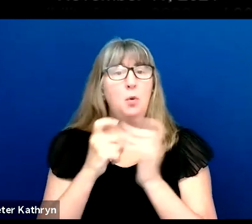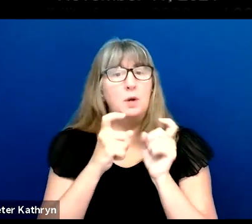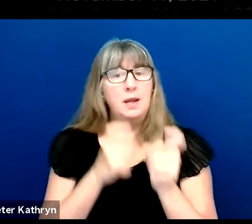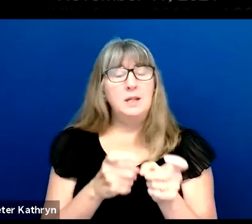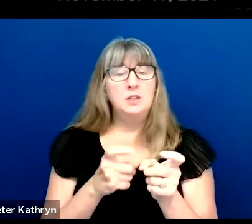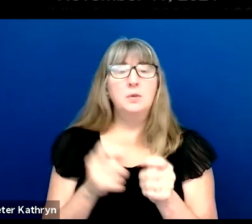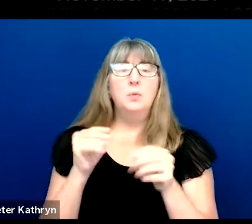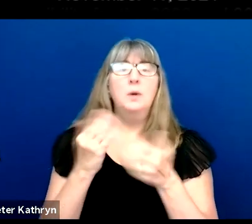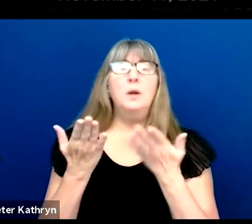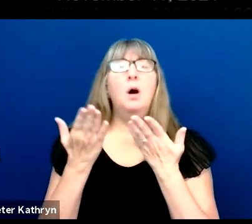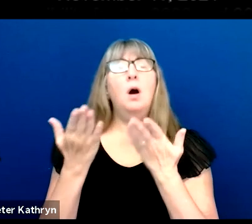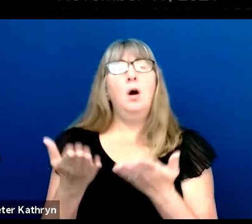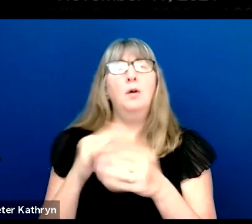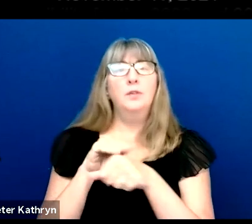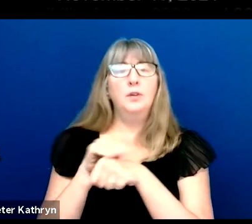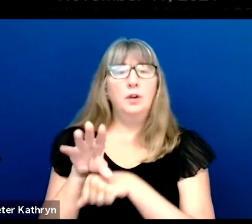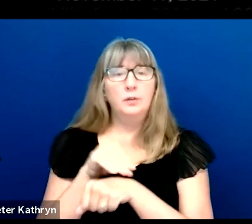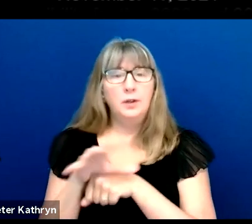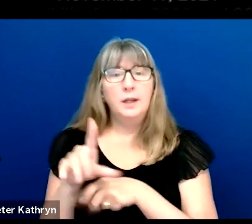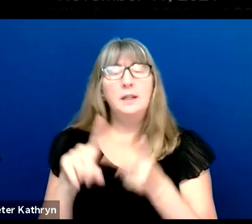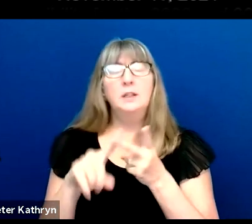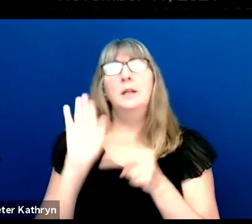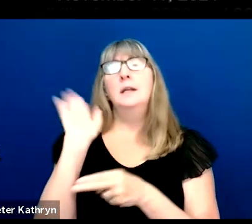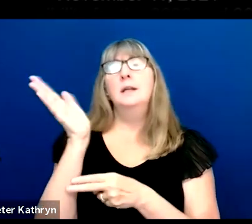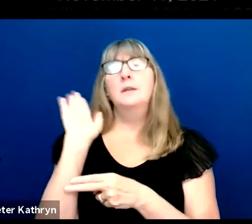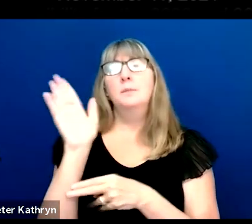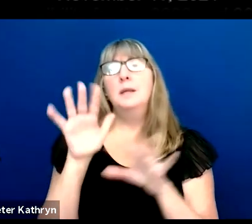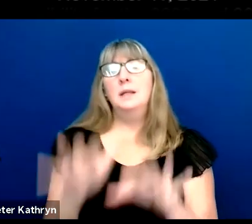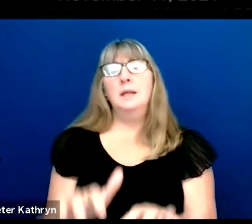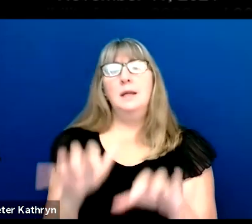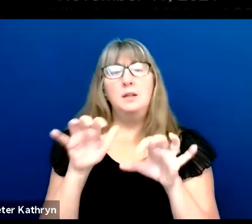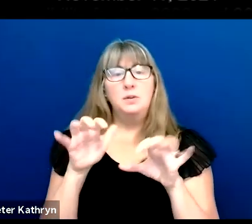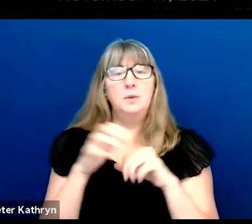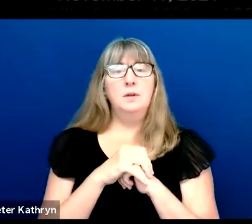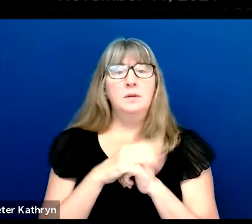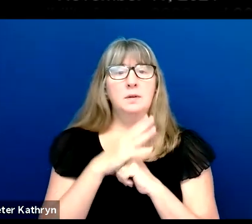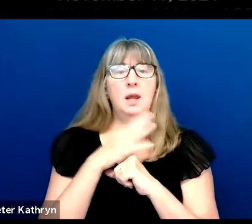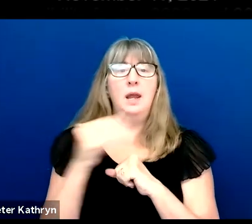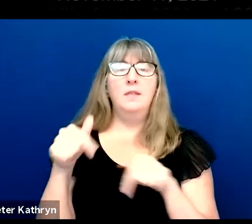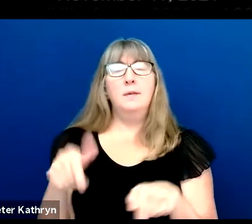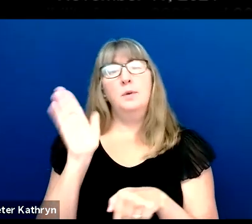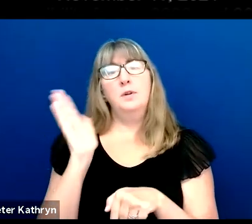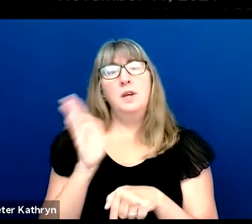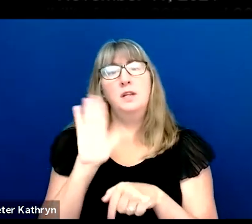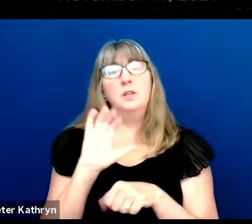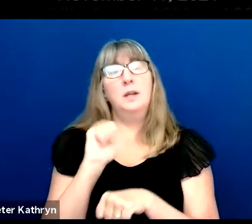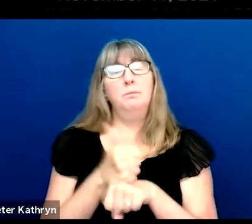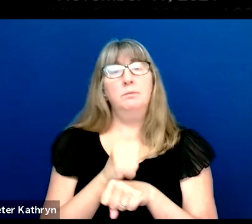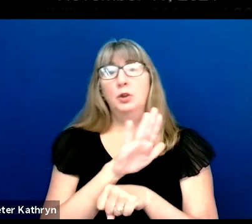as well as speaking engagements. To inquire about booking this presentation at your institution,